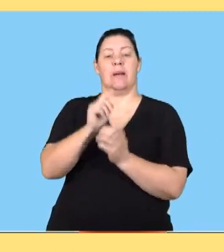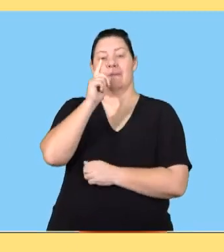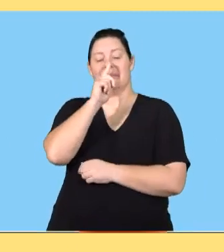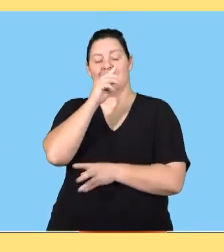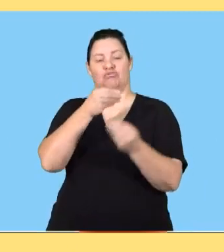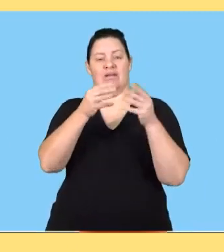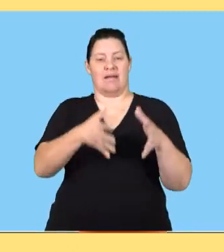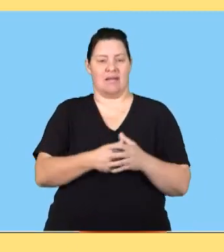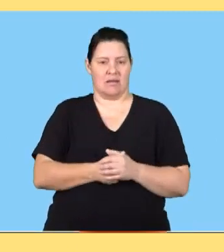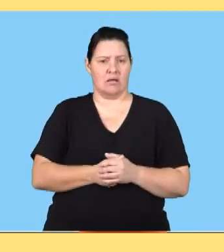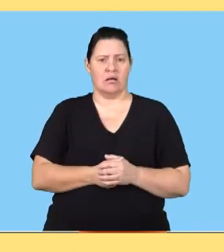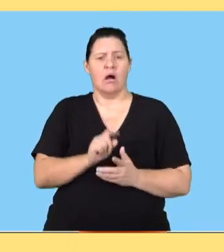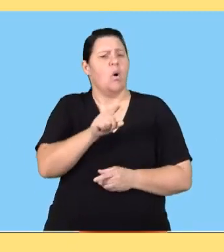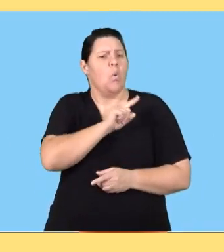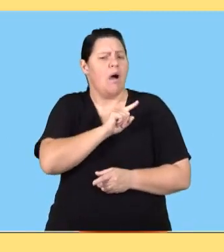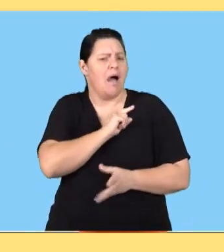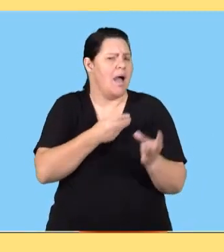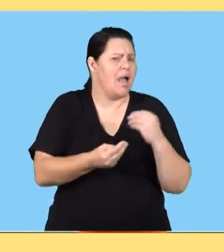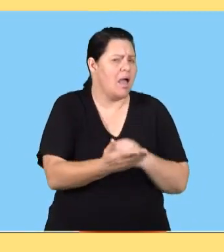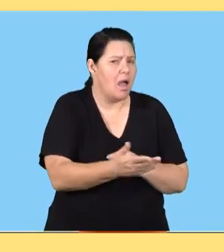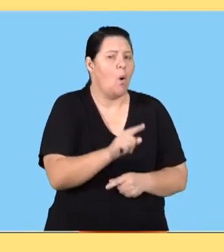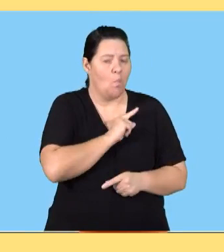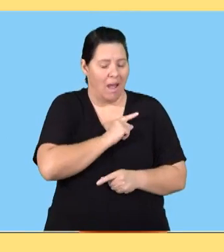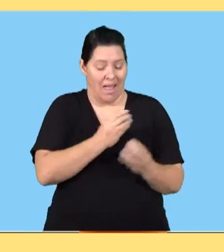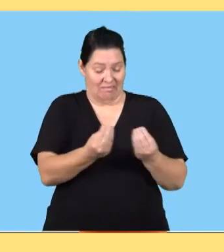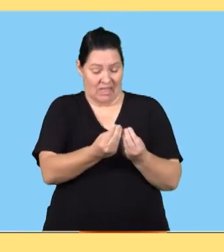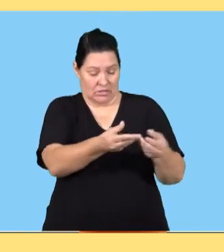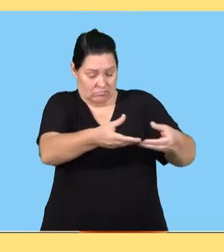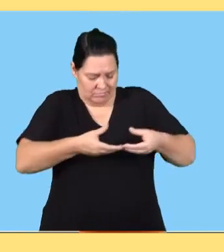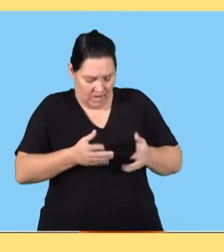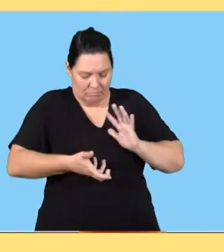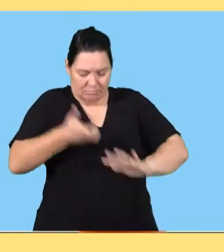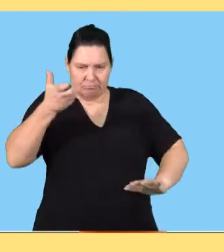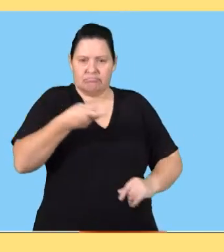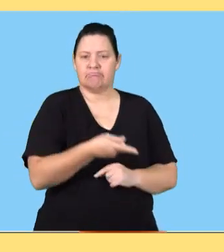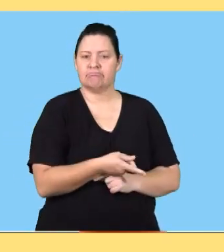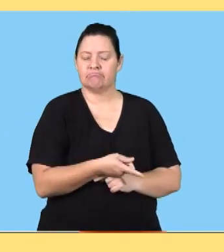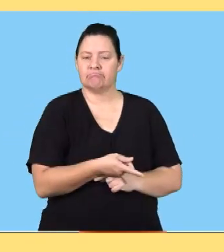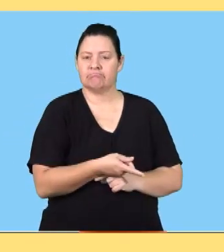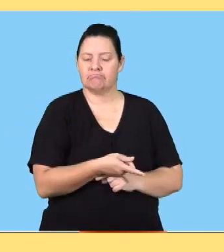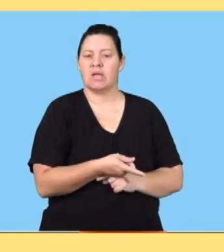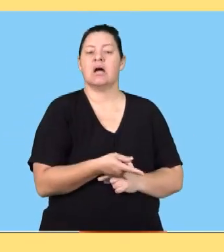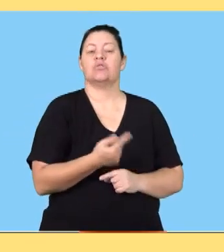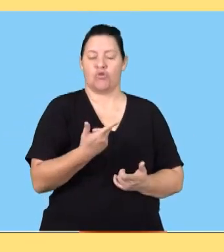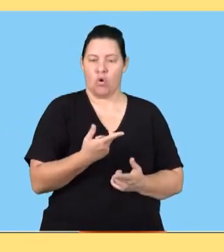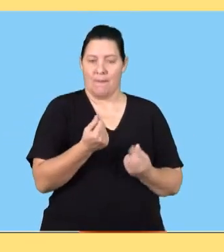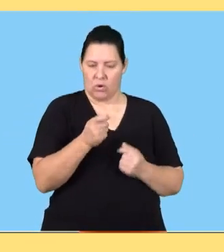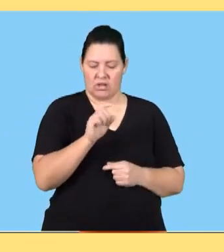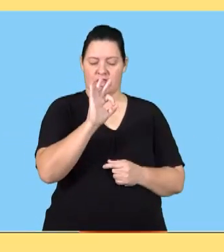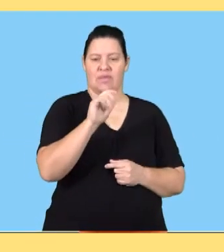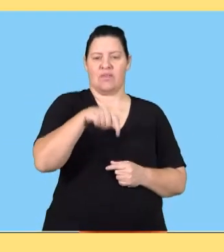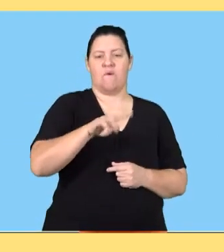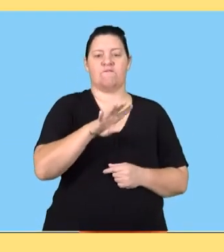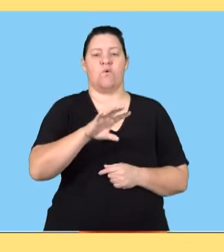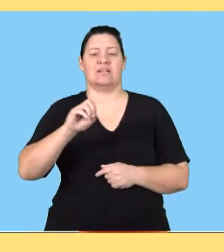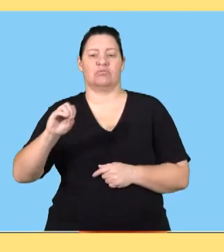Pink Traders. And then what was this for? This was for damaged goods. So I'll come here. My amount